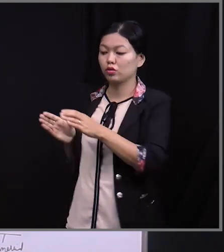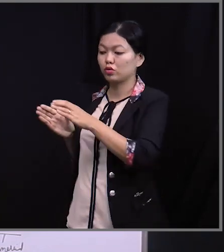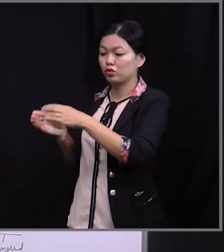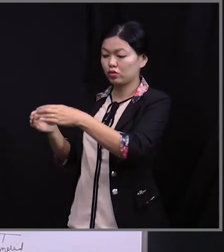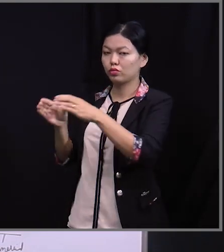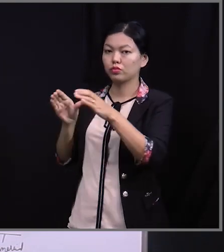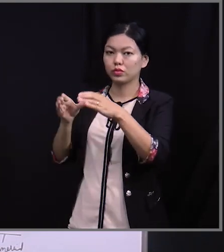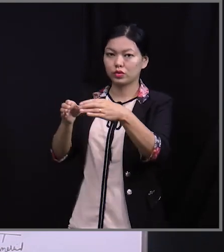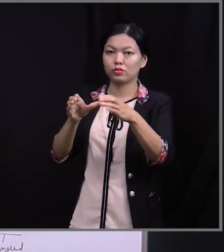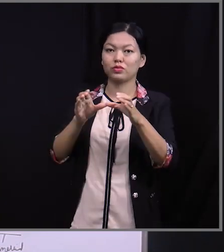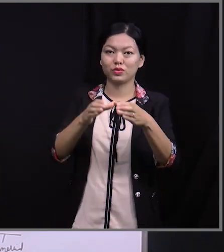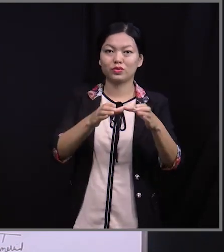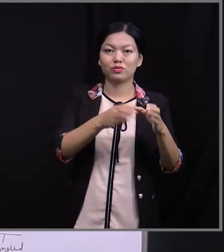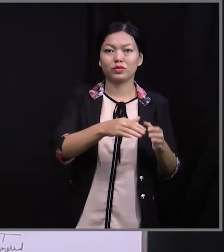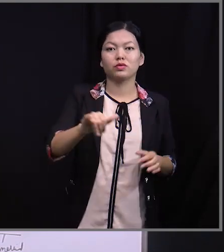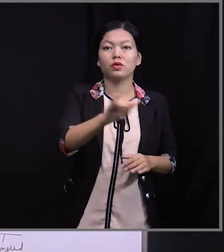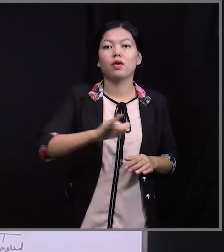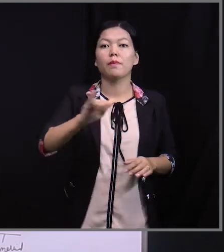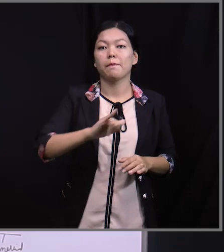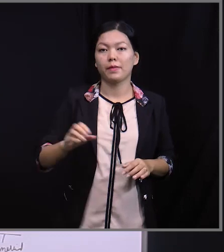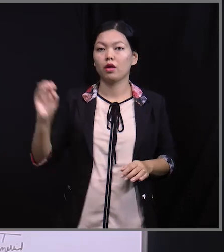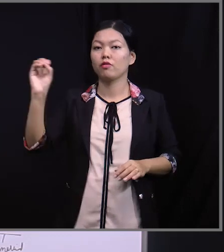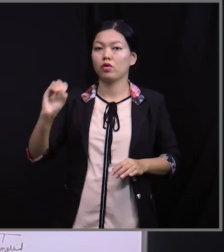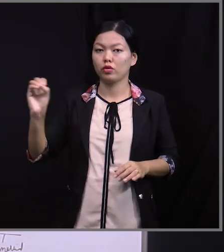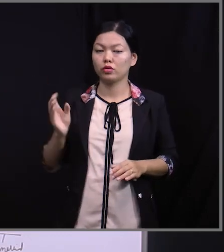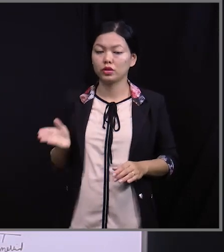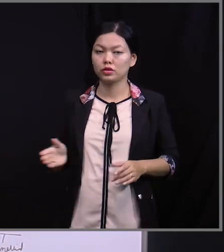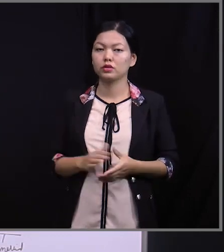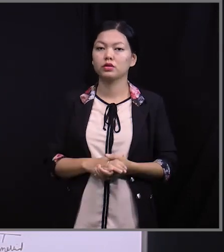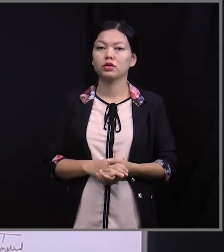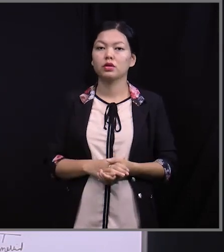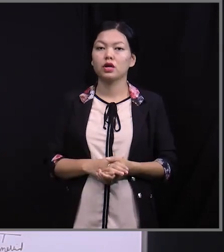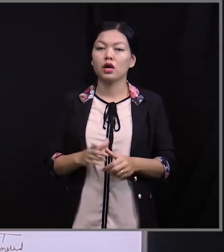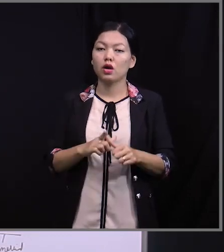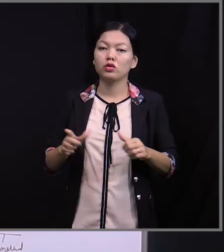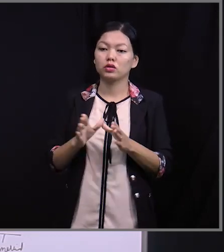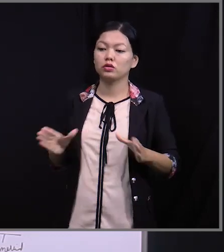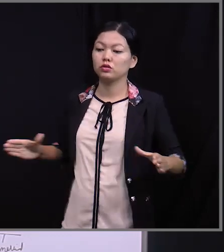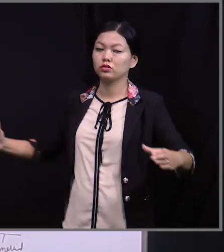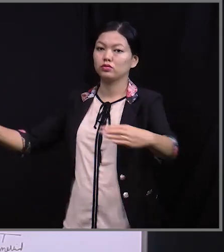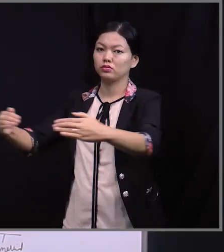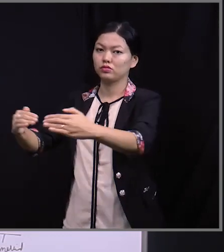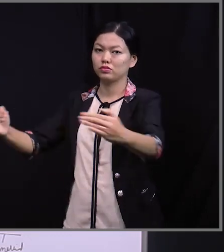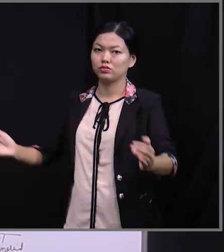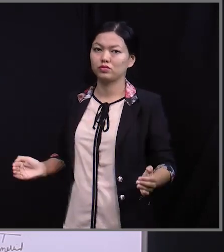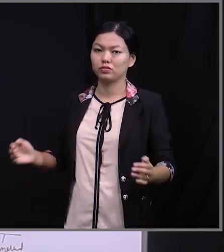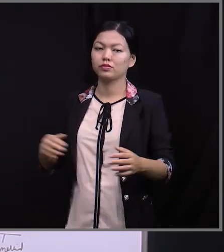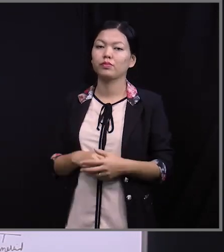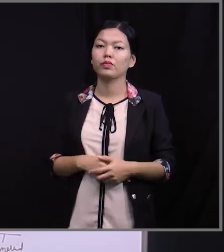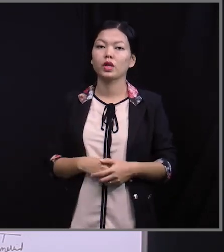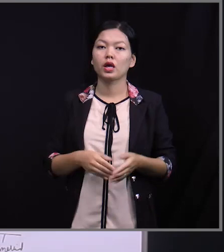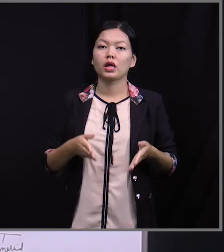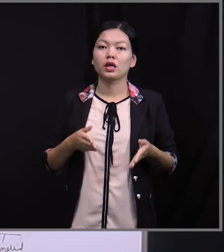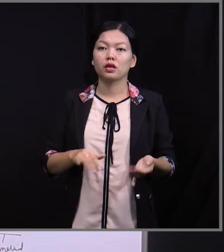giving different tasks to different people and then grouping it together as one to achieve the common goal.